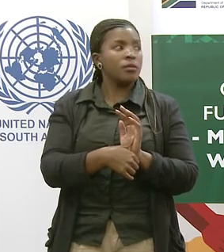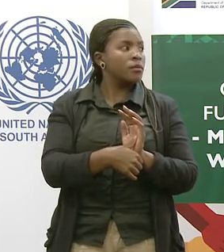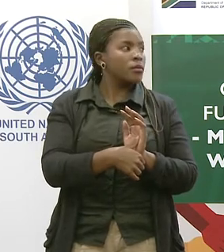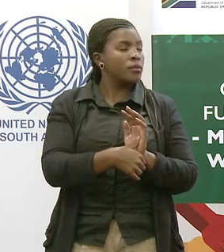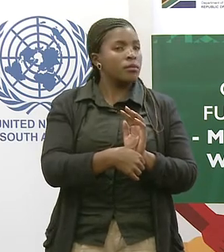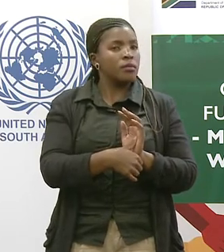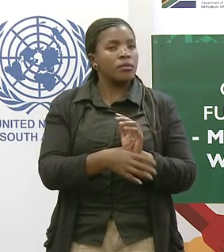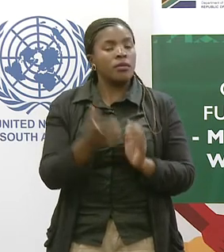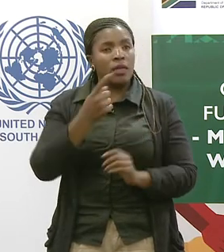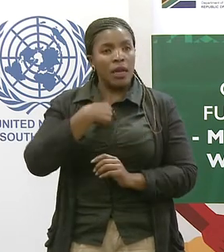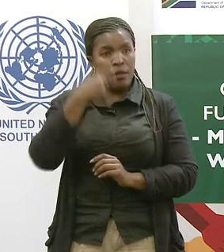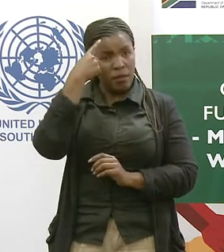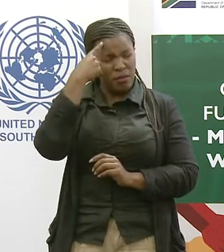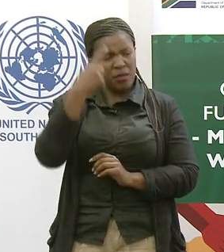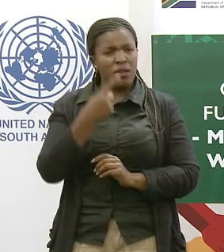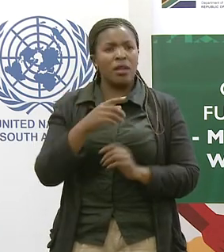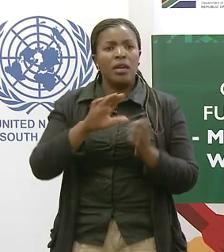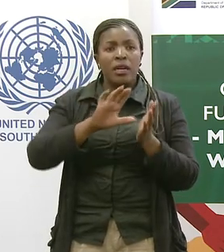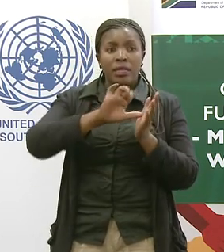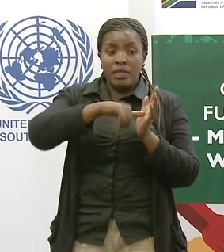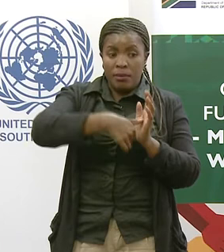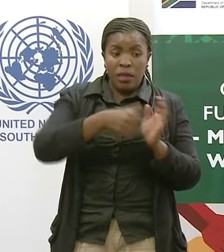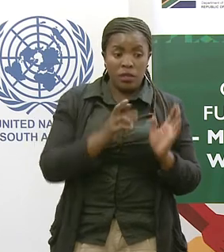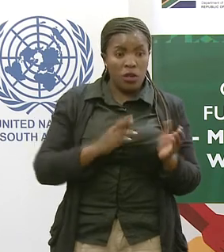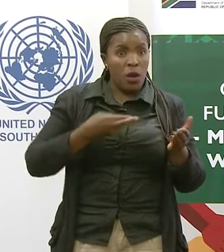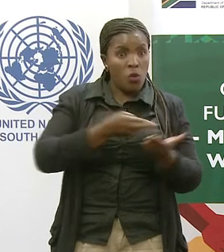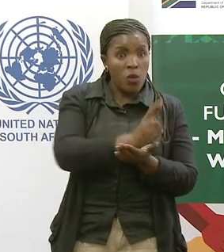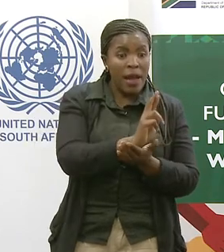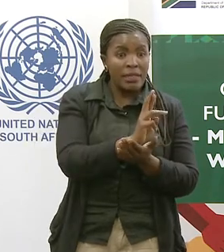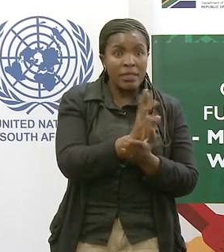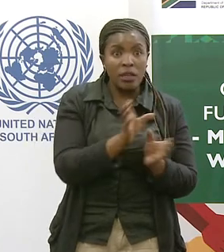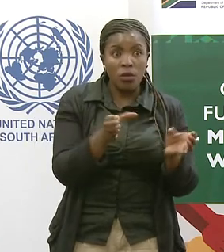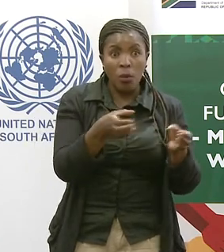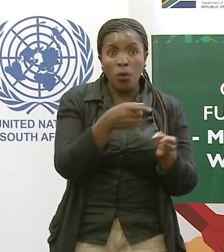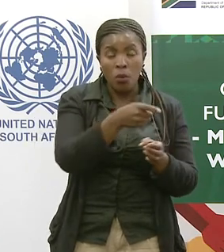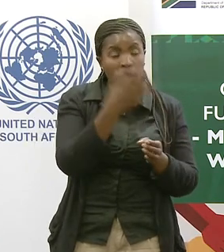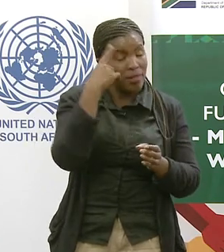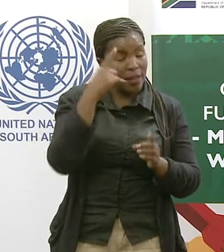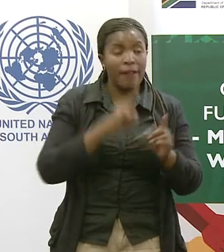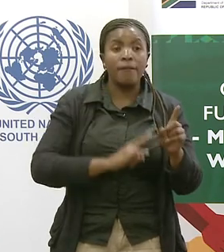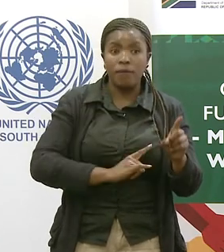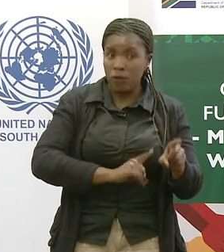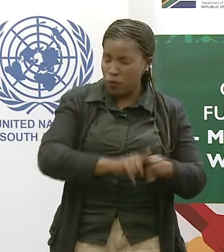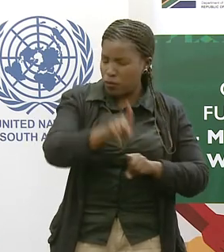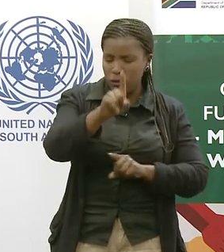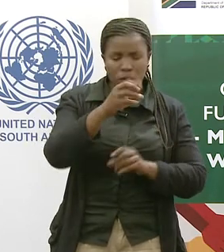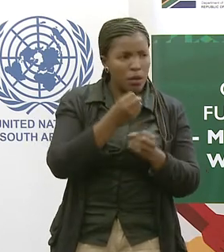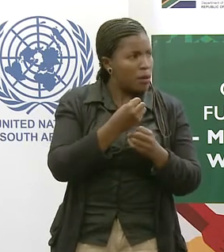I think the disability rights movement has been very successful